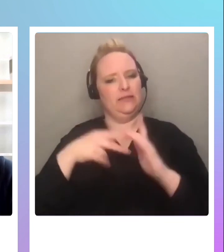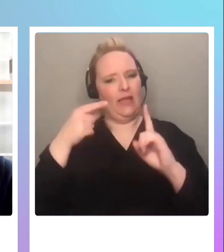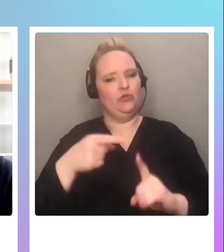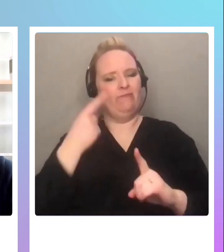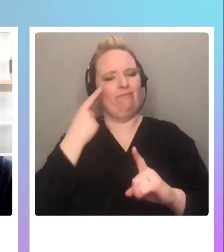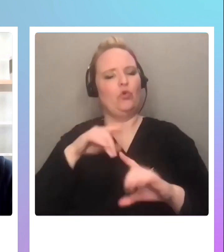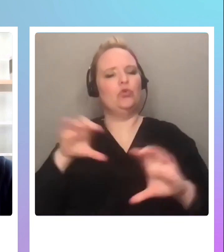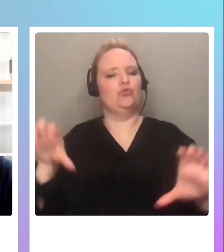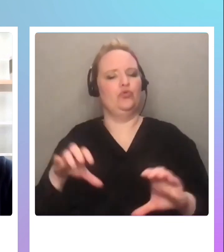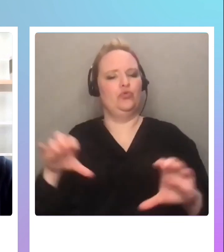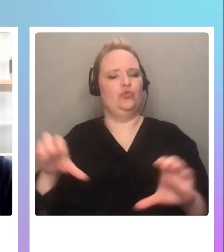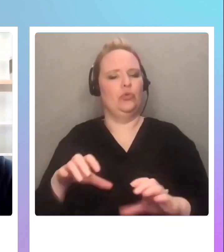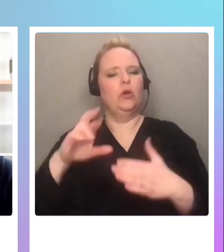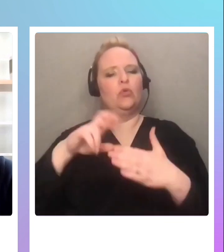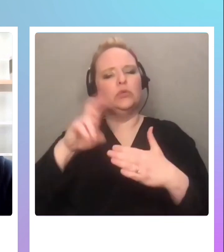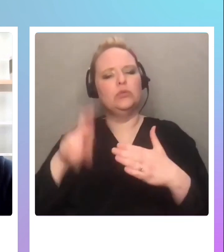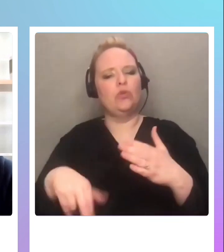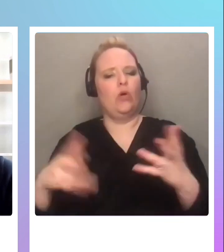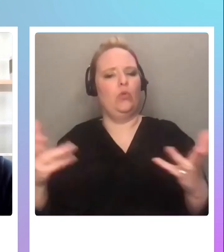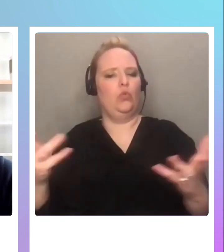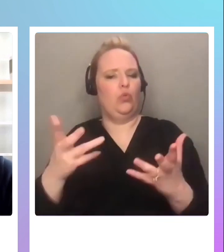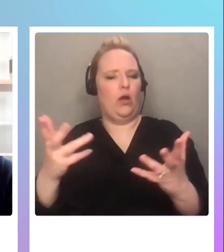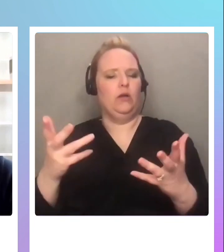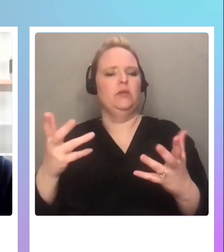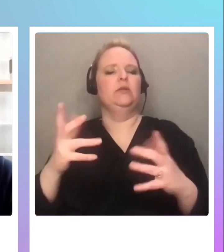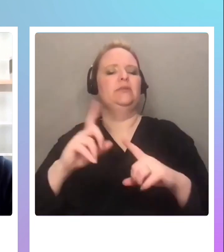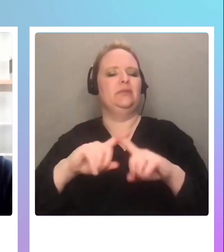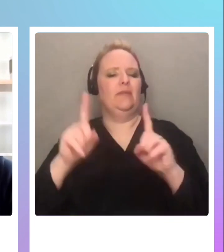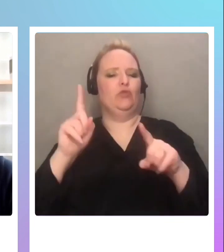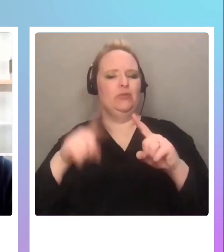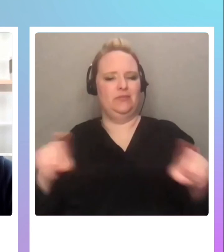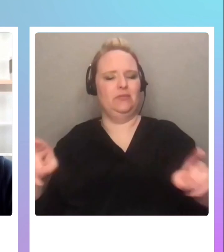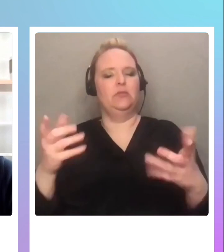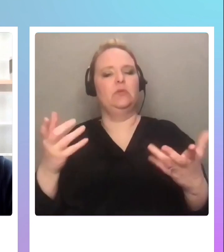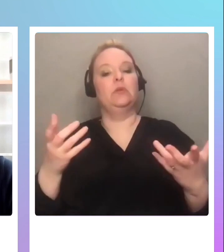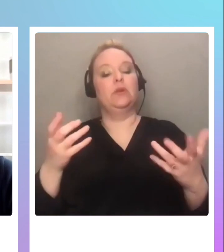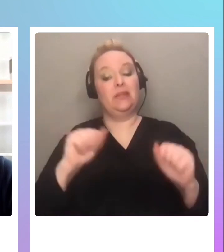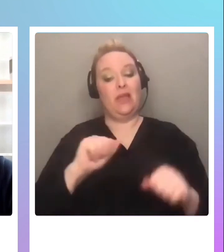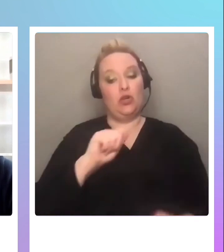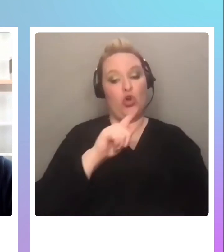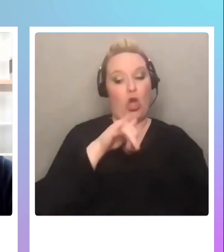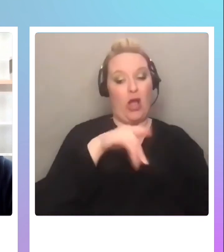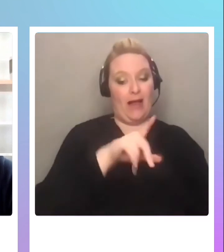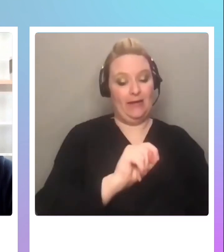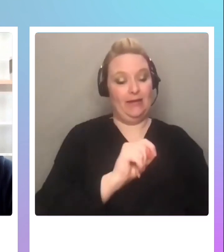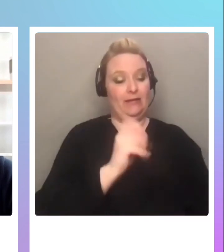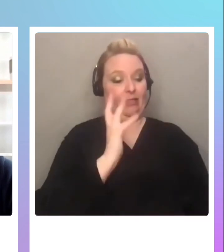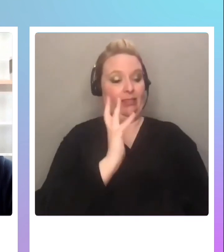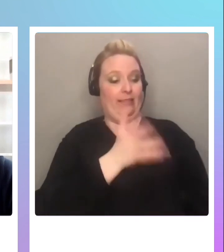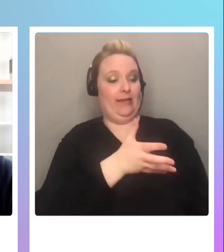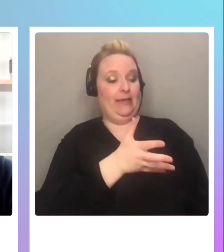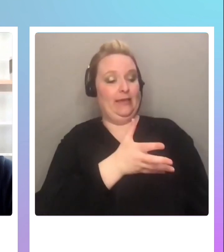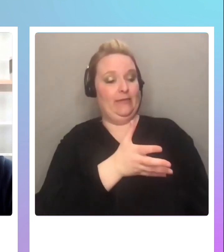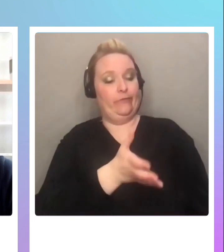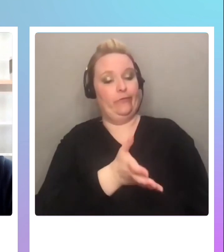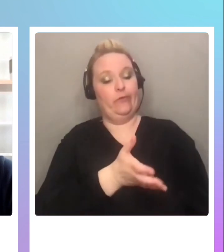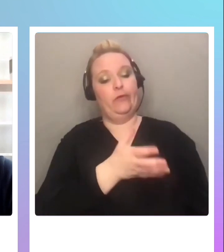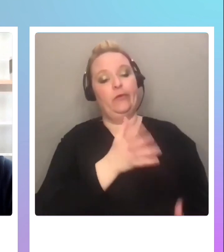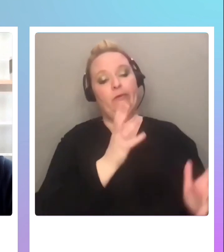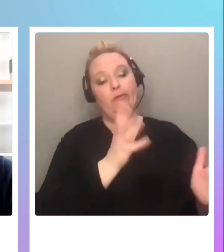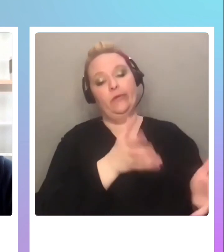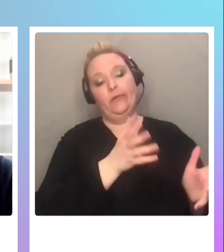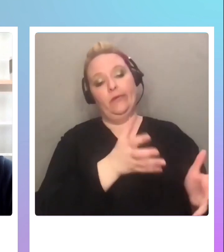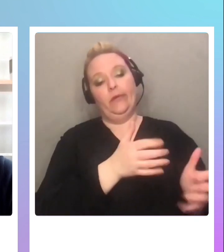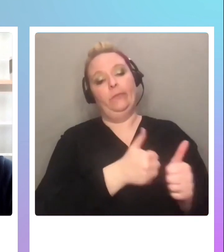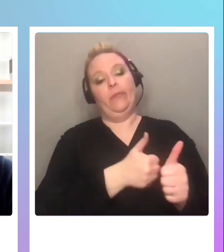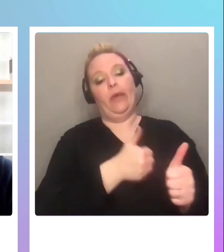what the outcome is and the differences. Because you can have an audit that just sits there and all this stuff goes into backlog